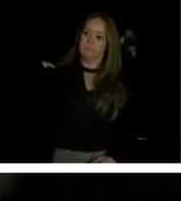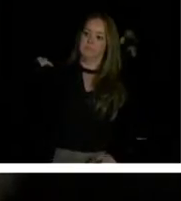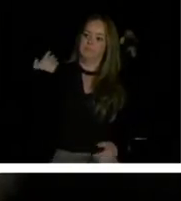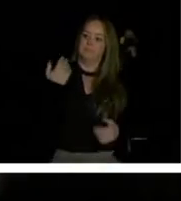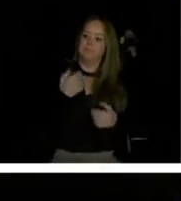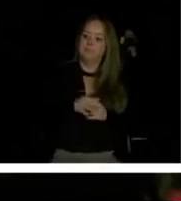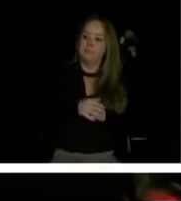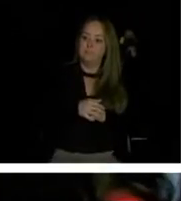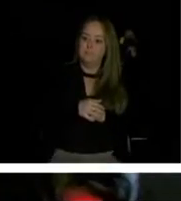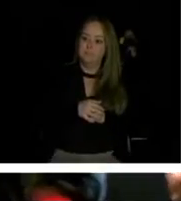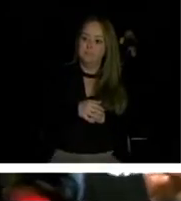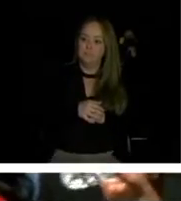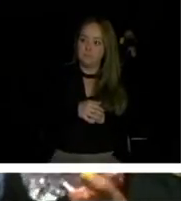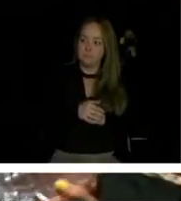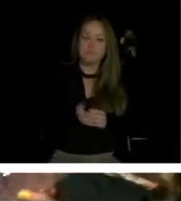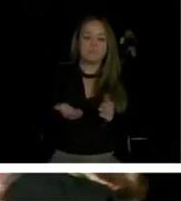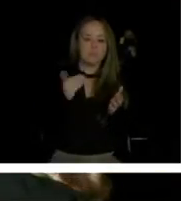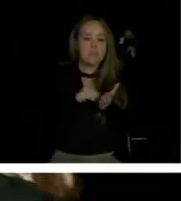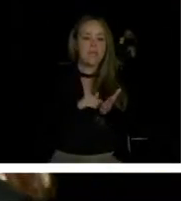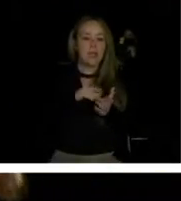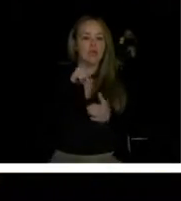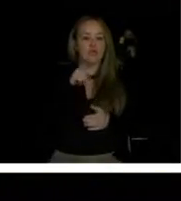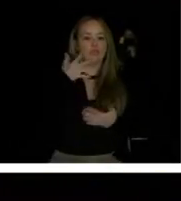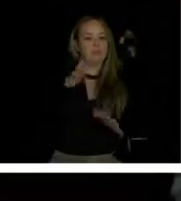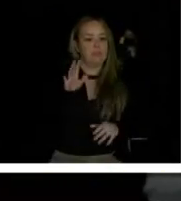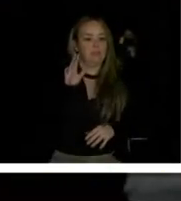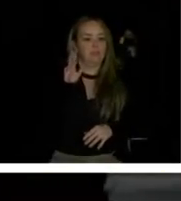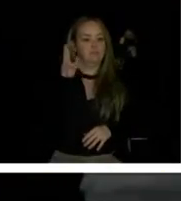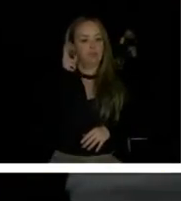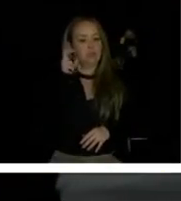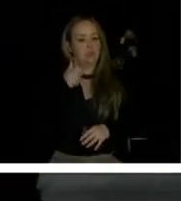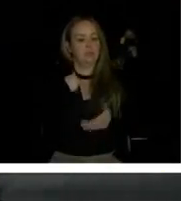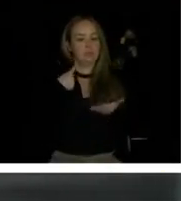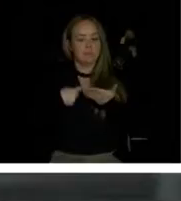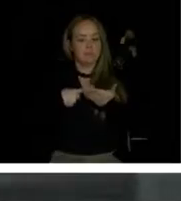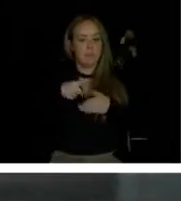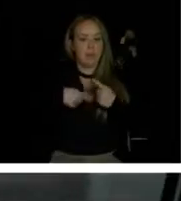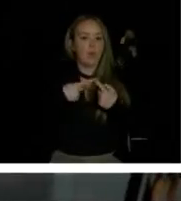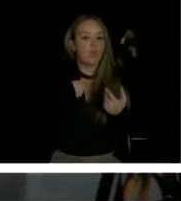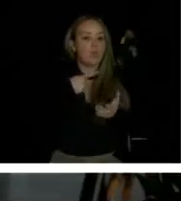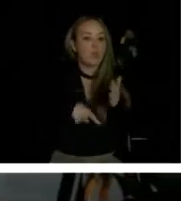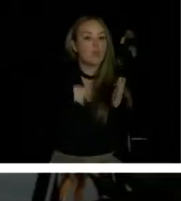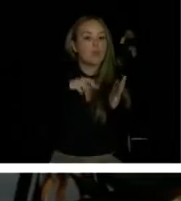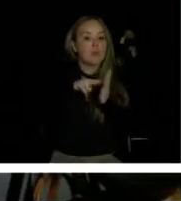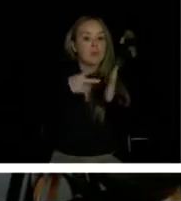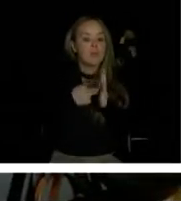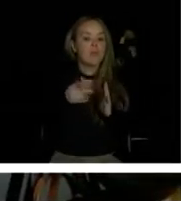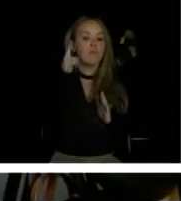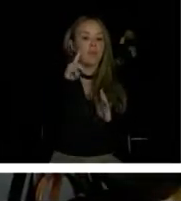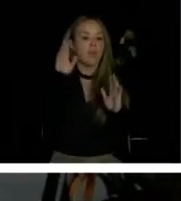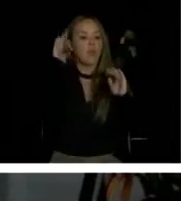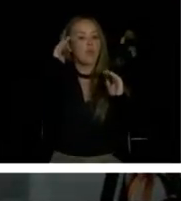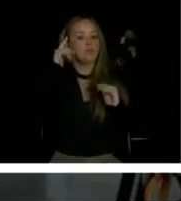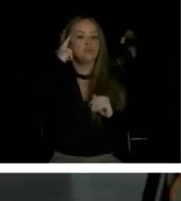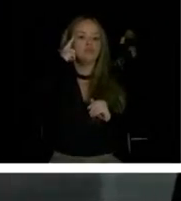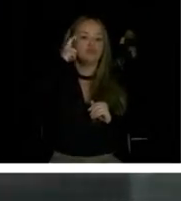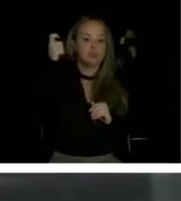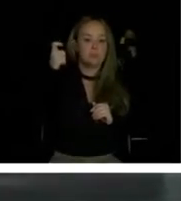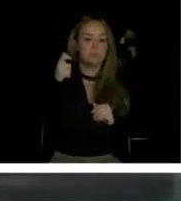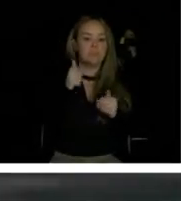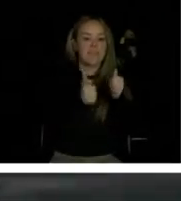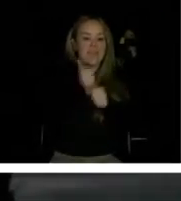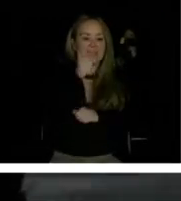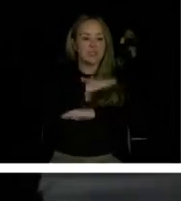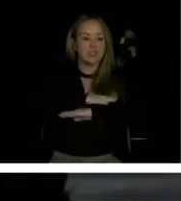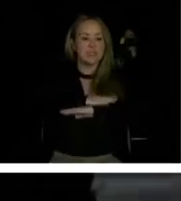So, again, you've heard me talk a little bit about what we mean by hopes and dreams. And so at each